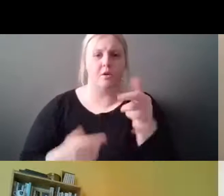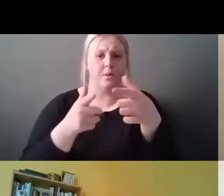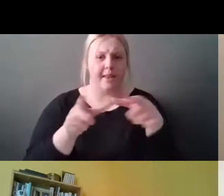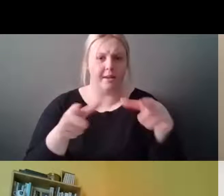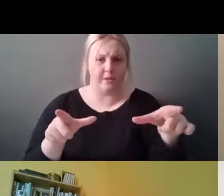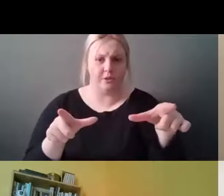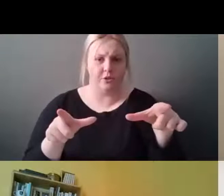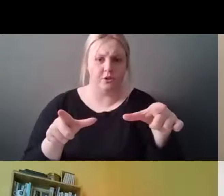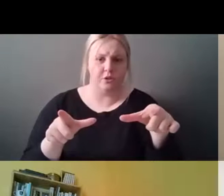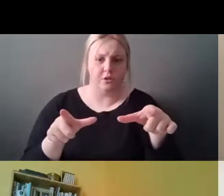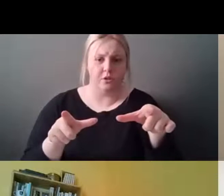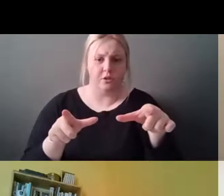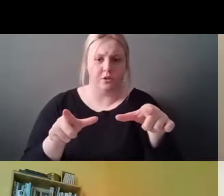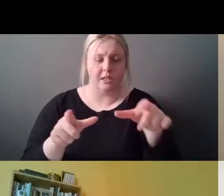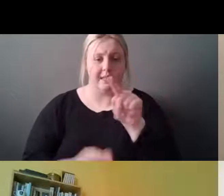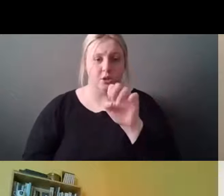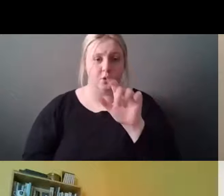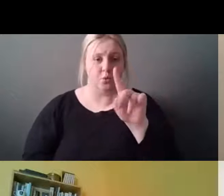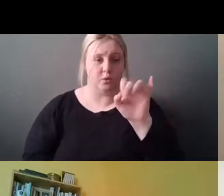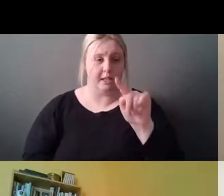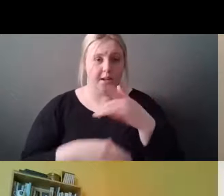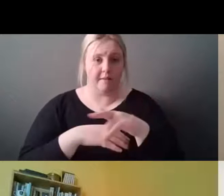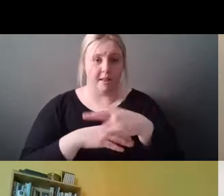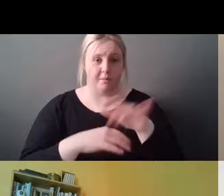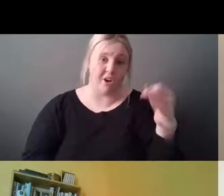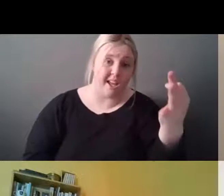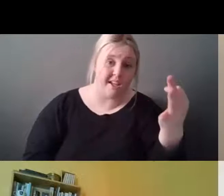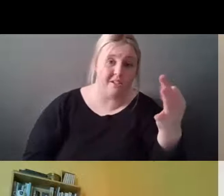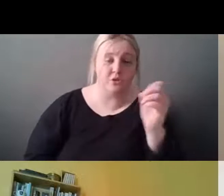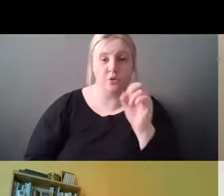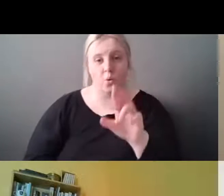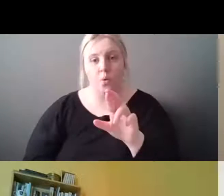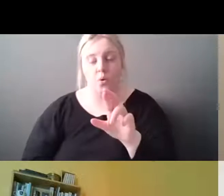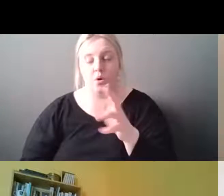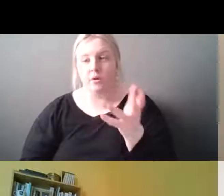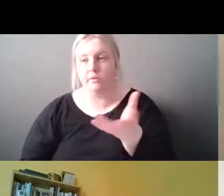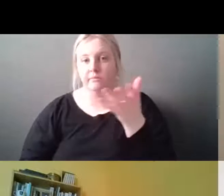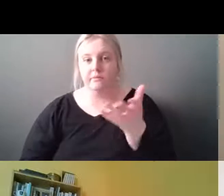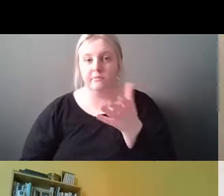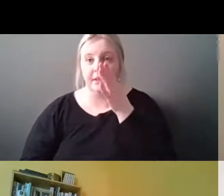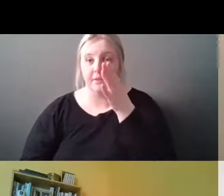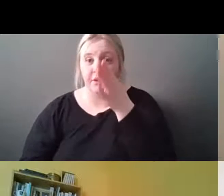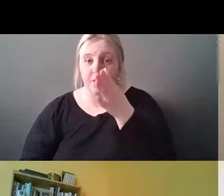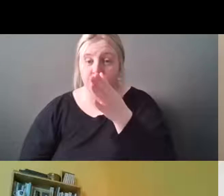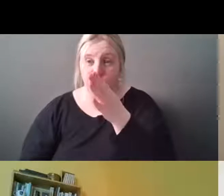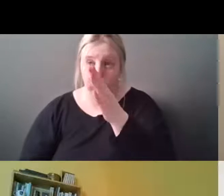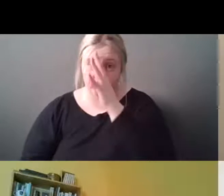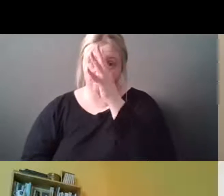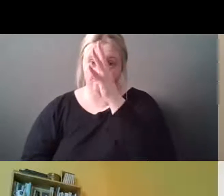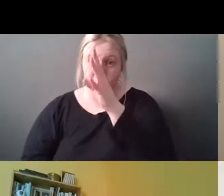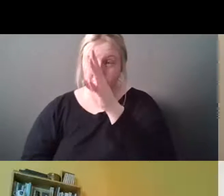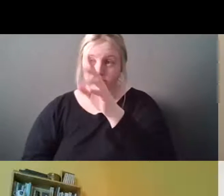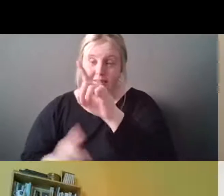Is the toolkit available in French, or will there be, plans to develop it in different languages in the